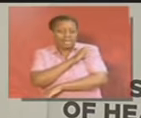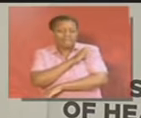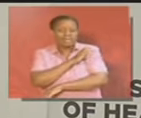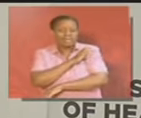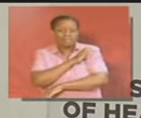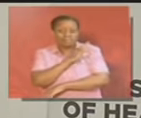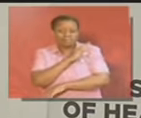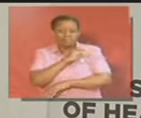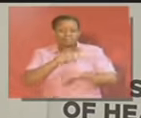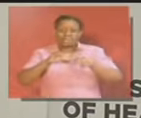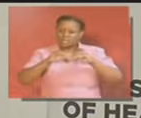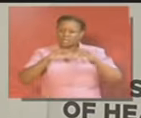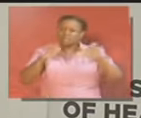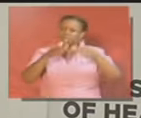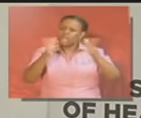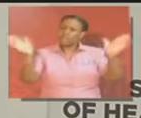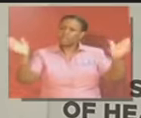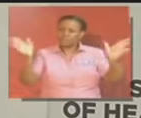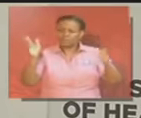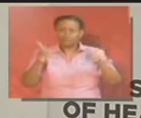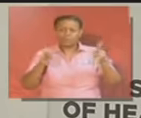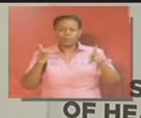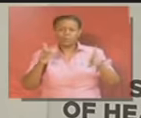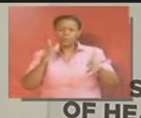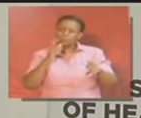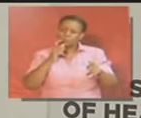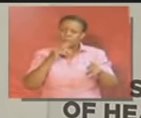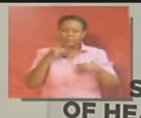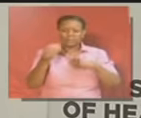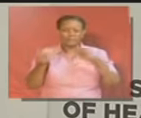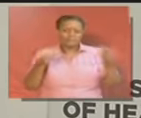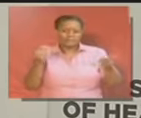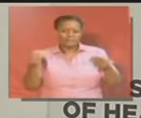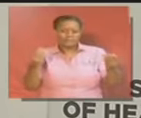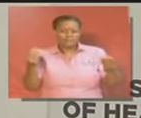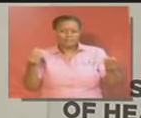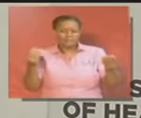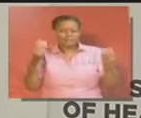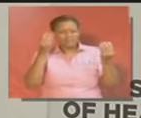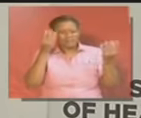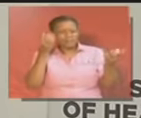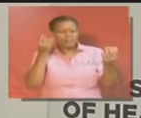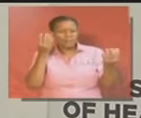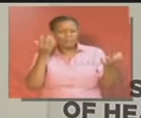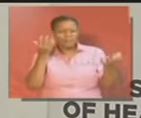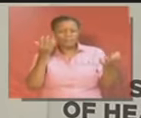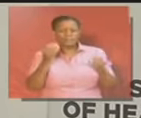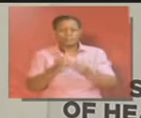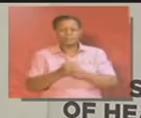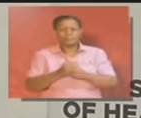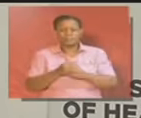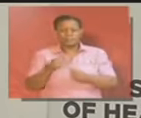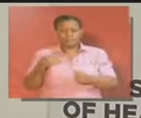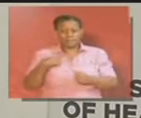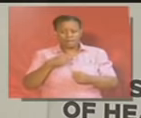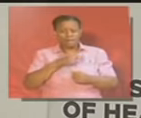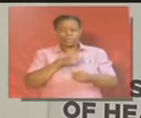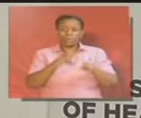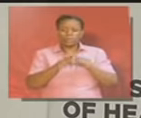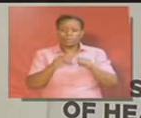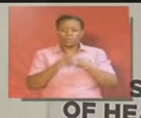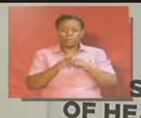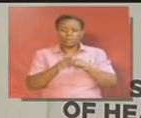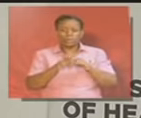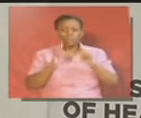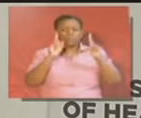now have, as we moved into the pre-registration phase when we started, we did ask